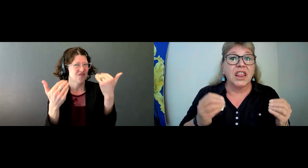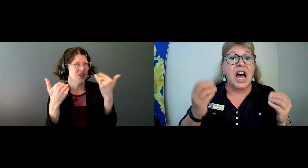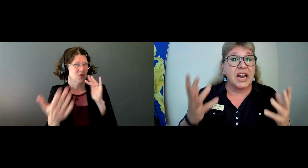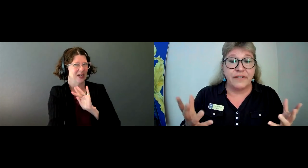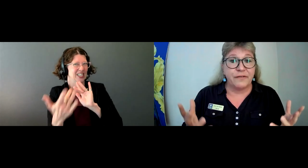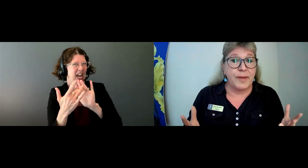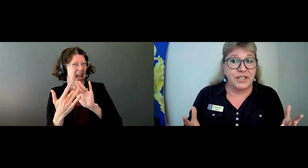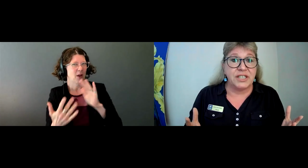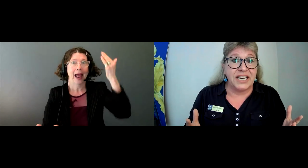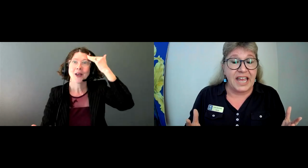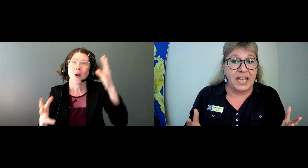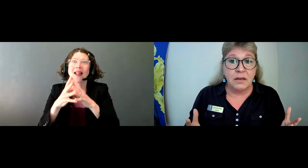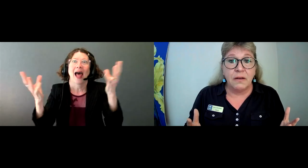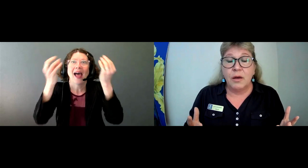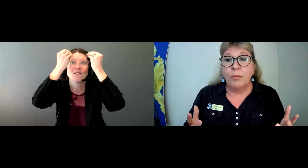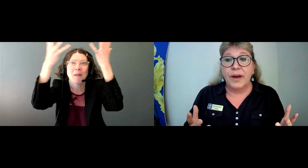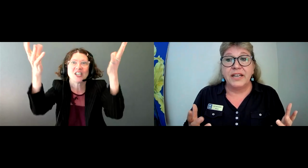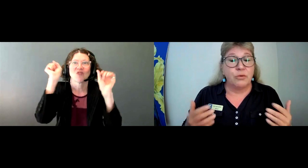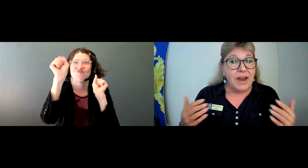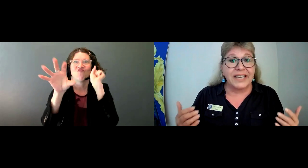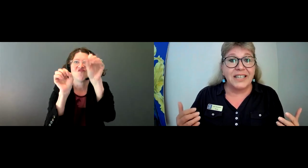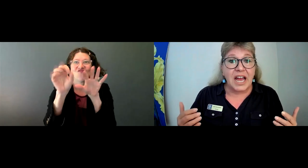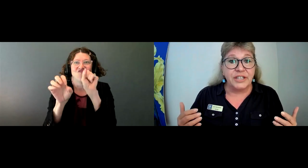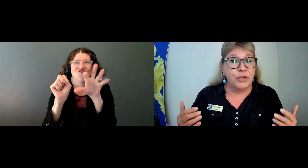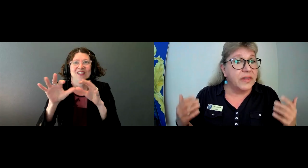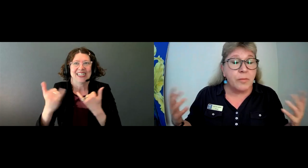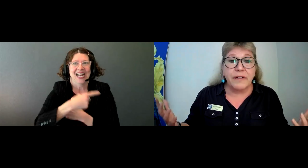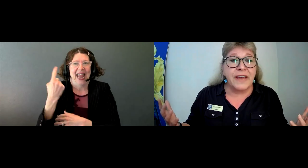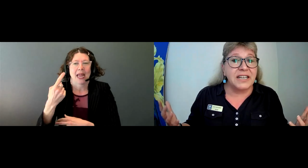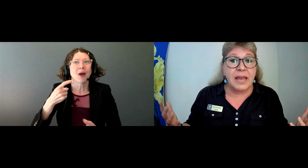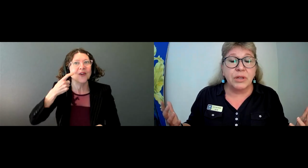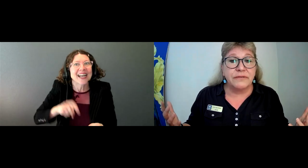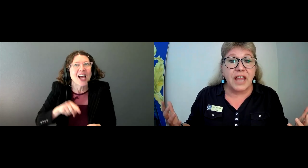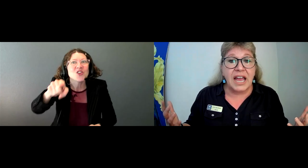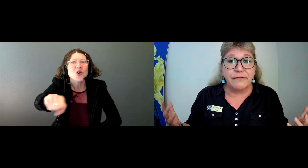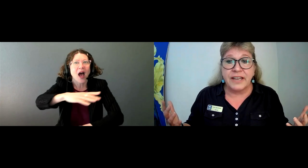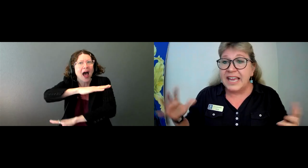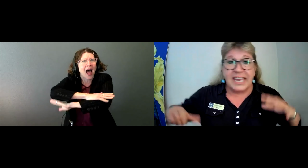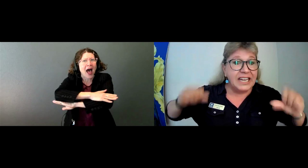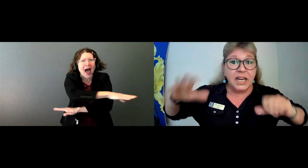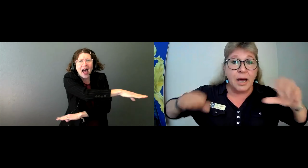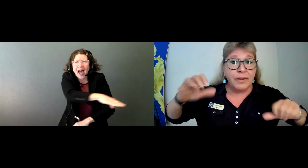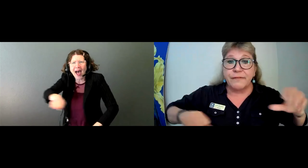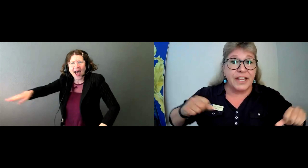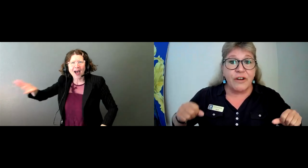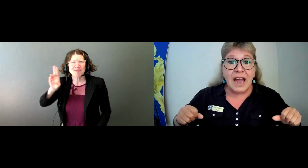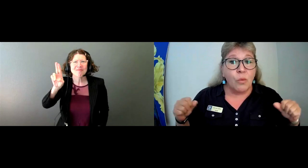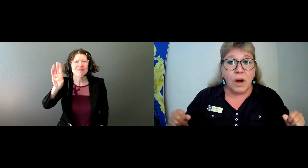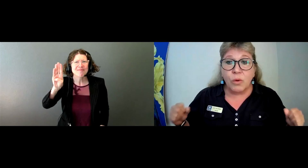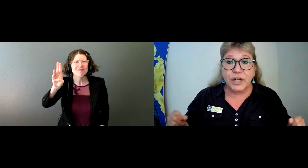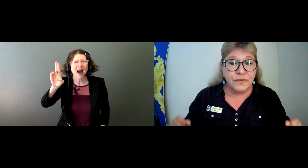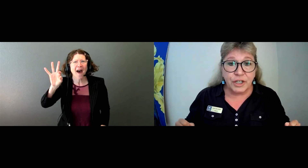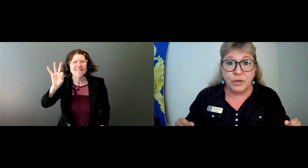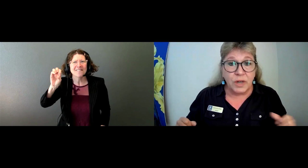is a lot of information today, but recognize you're at the buffet table of life. Eat it up, figure out